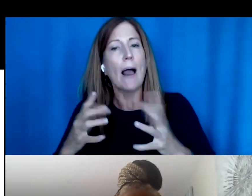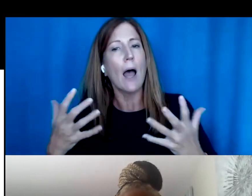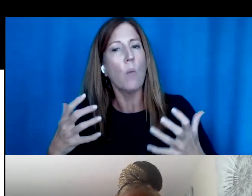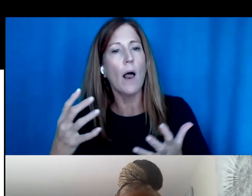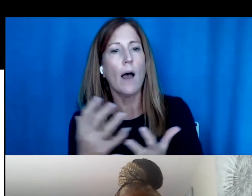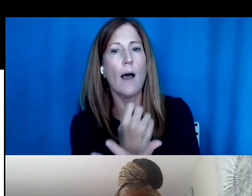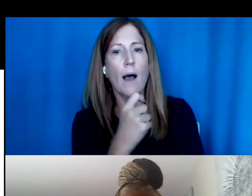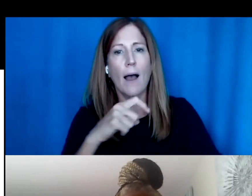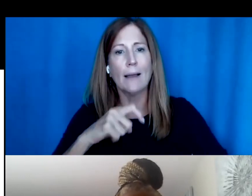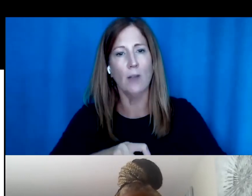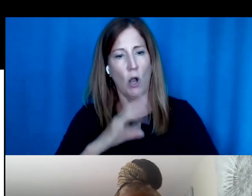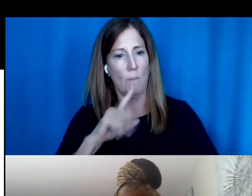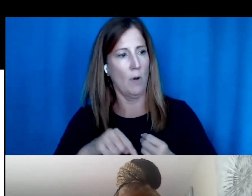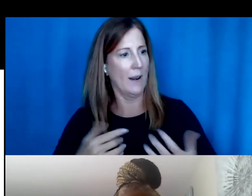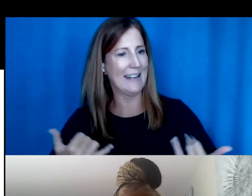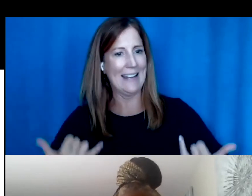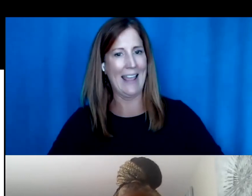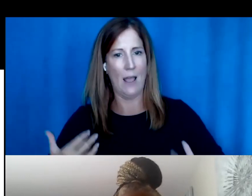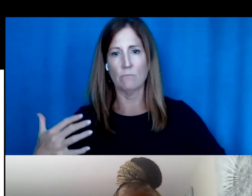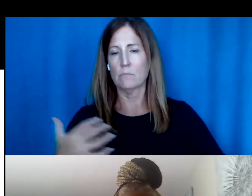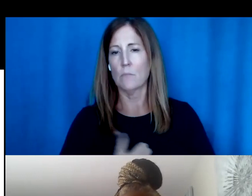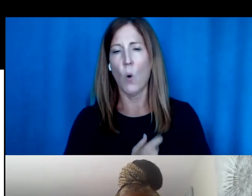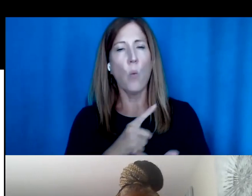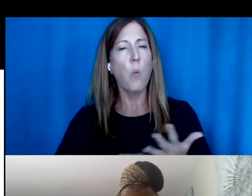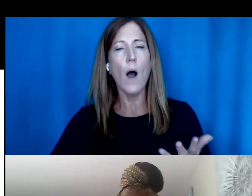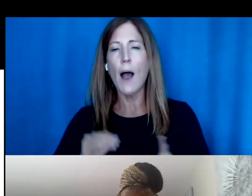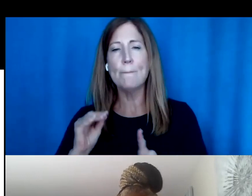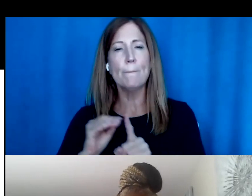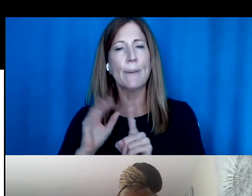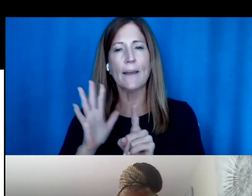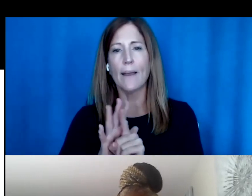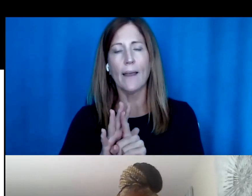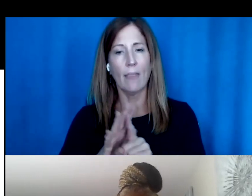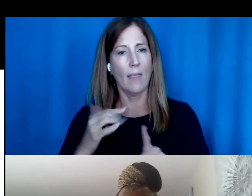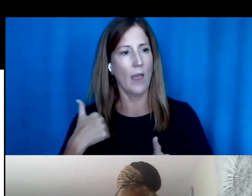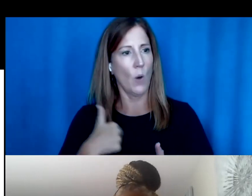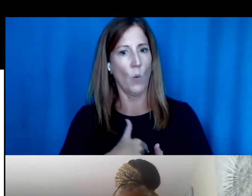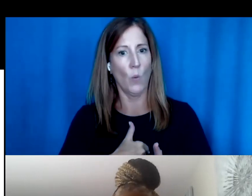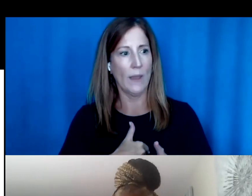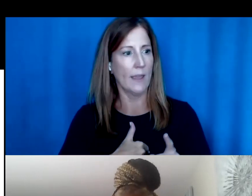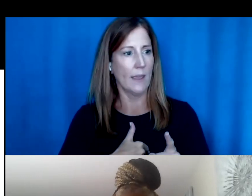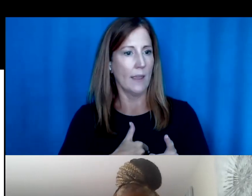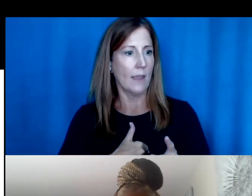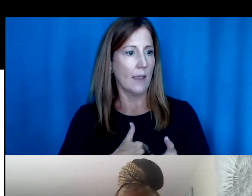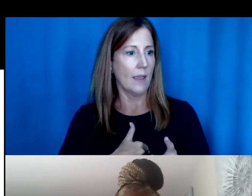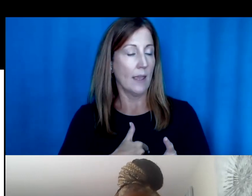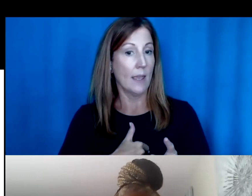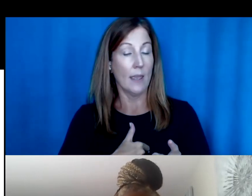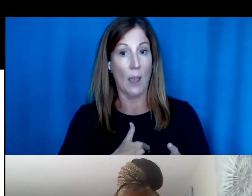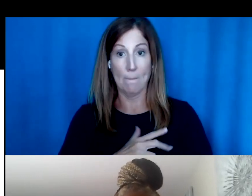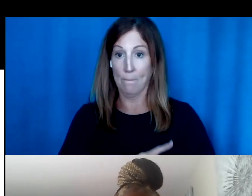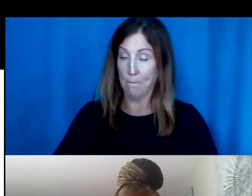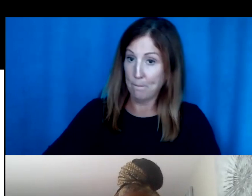it out loud on what are the impacts that not have we have we personally